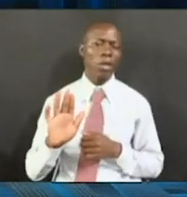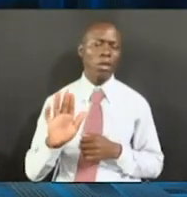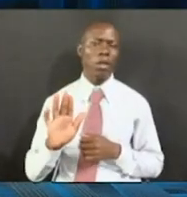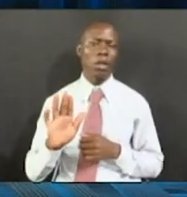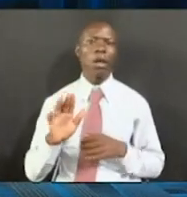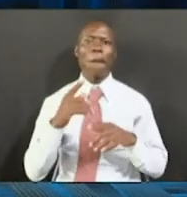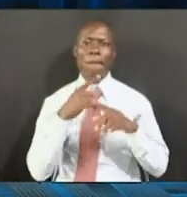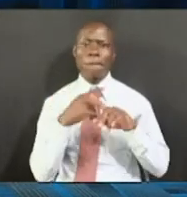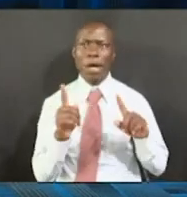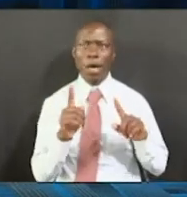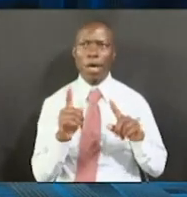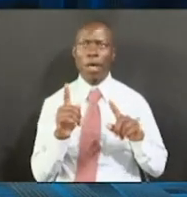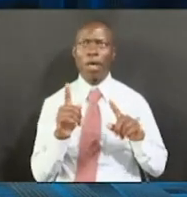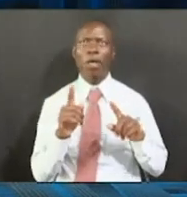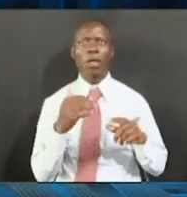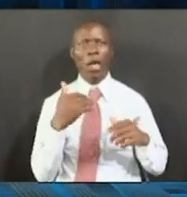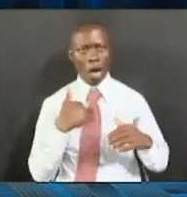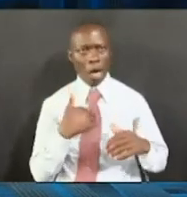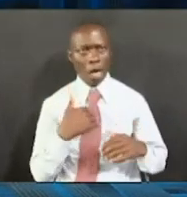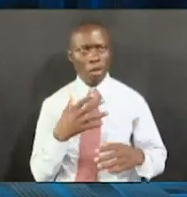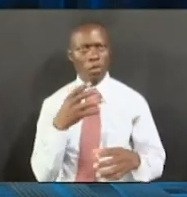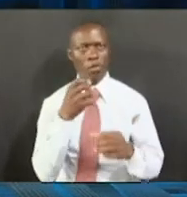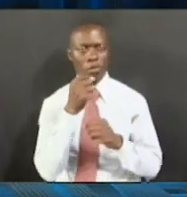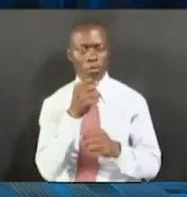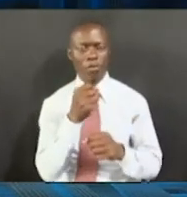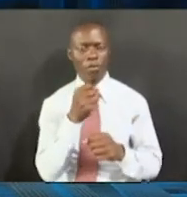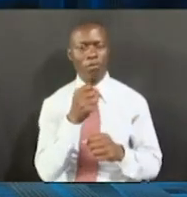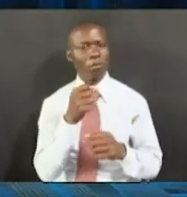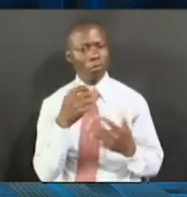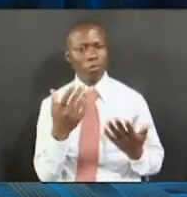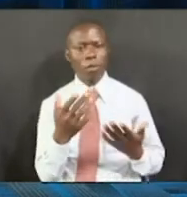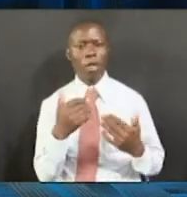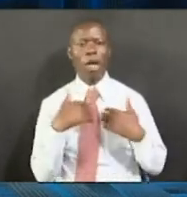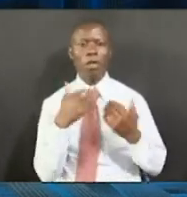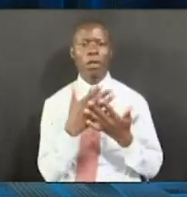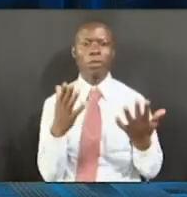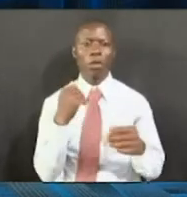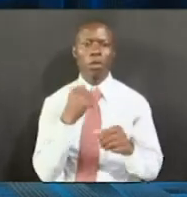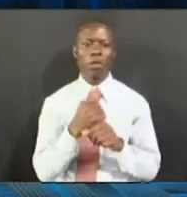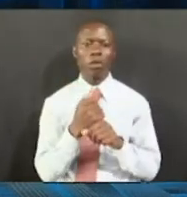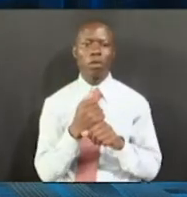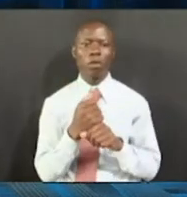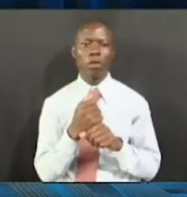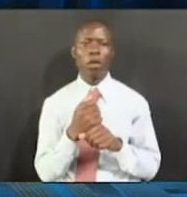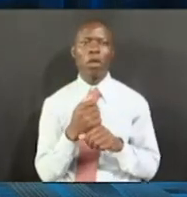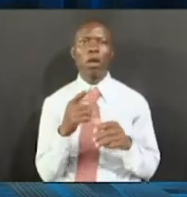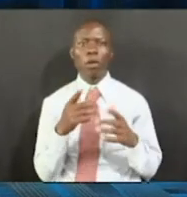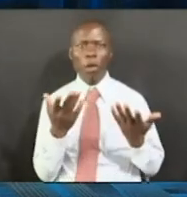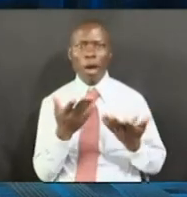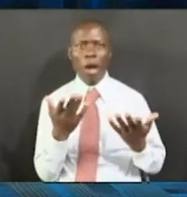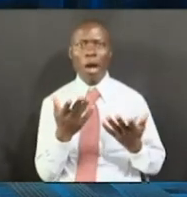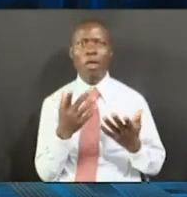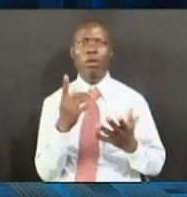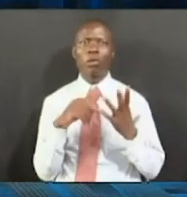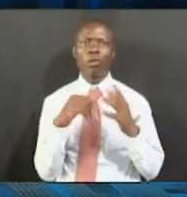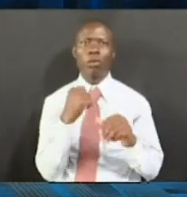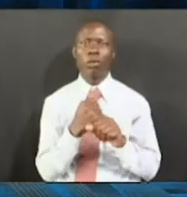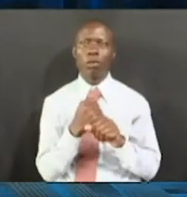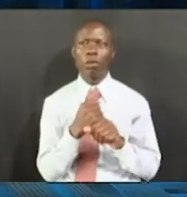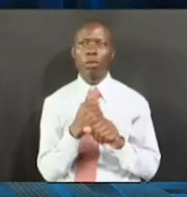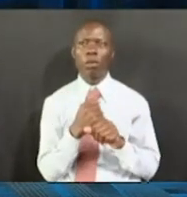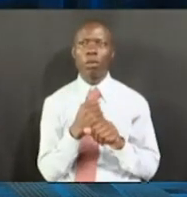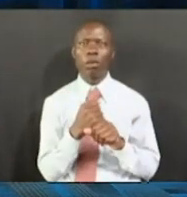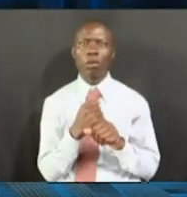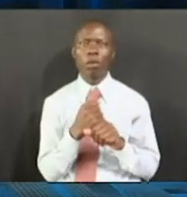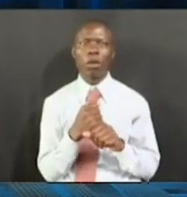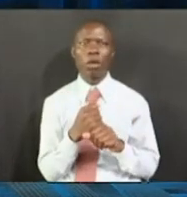but he had an ox god. Ox god is just some weak kind of instrumentalities. Just weak,